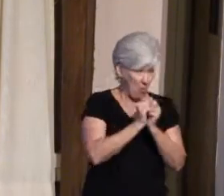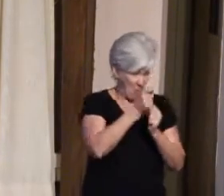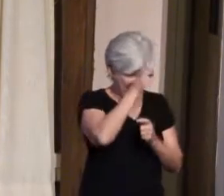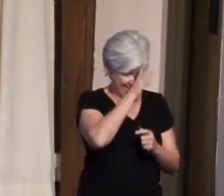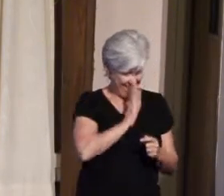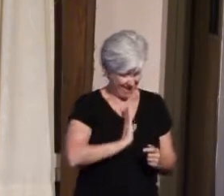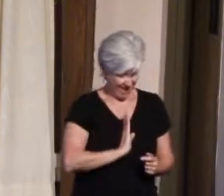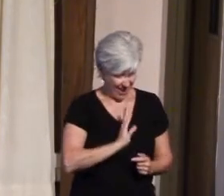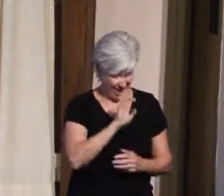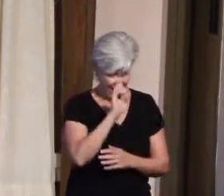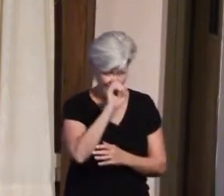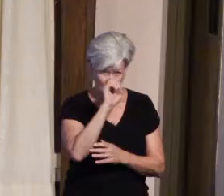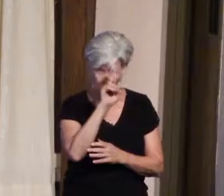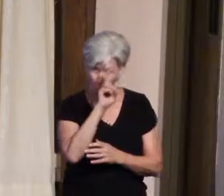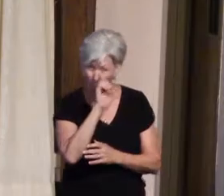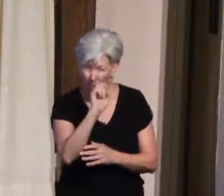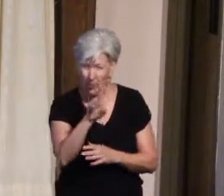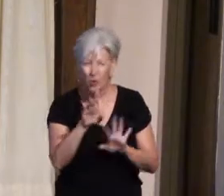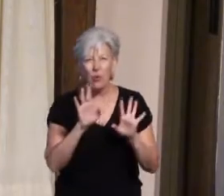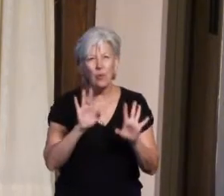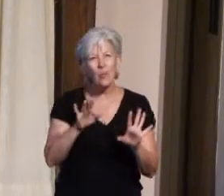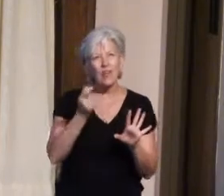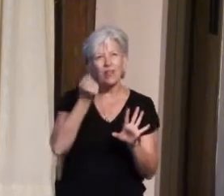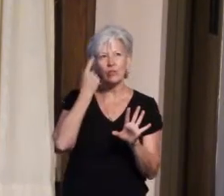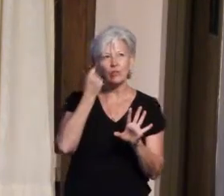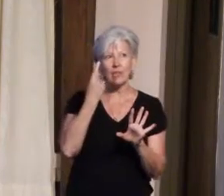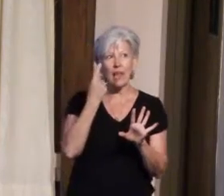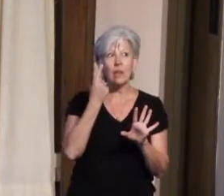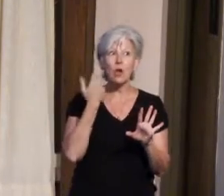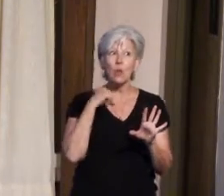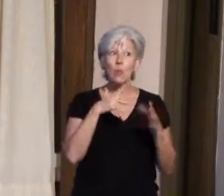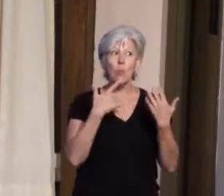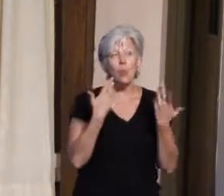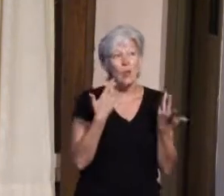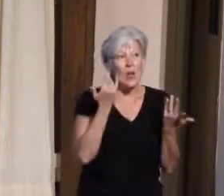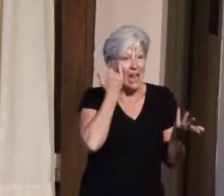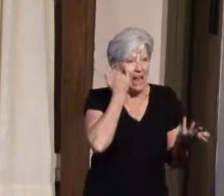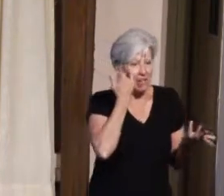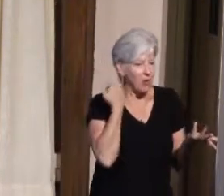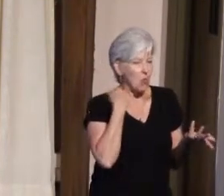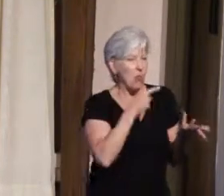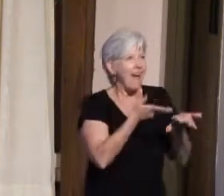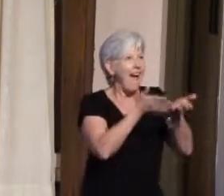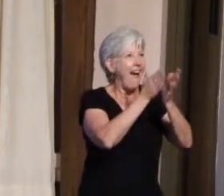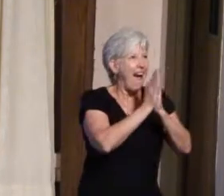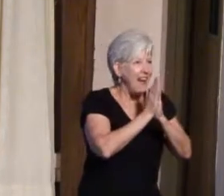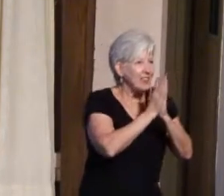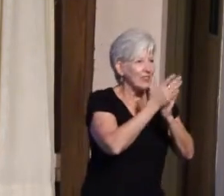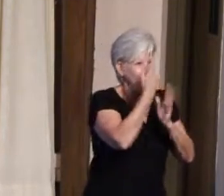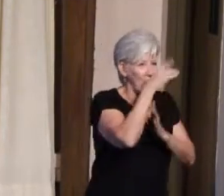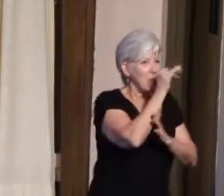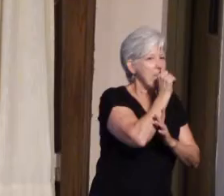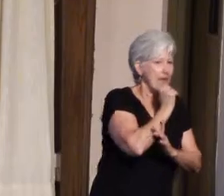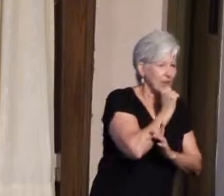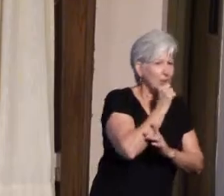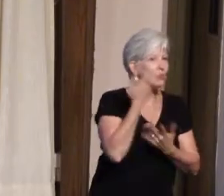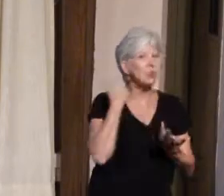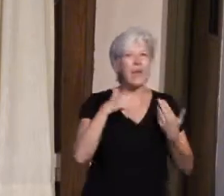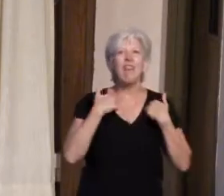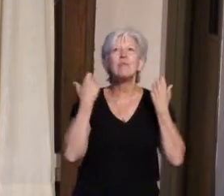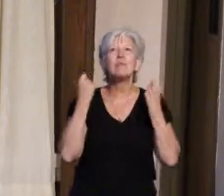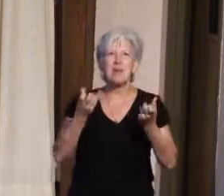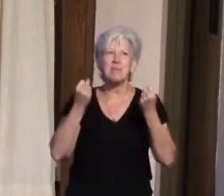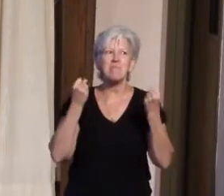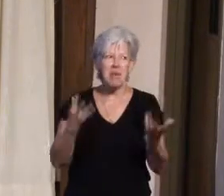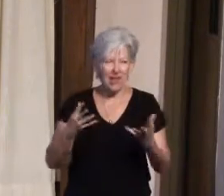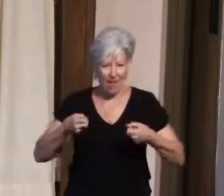of opportunities to practice divine order and to practice patience. But when we begin to practice patience in the checkout line, which is